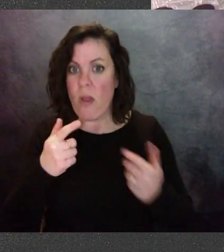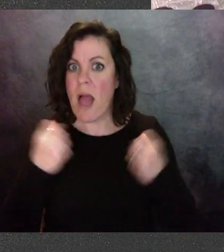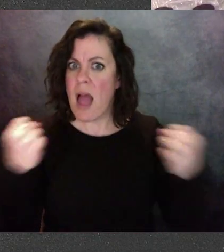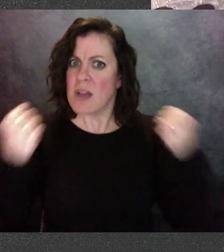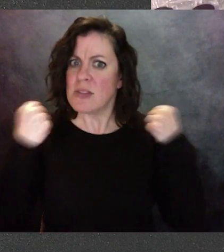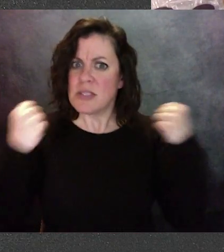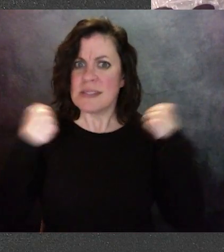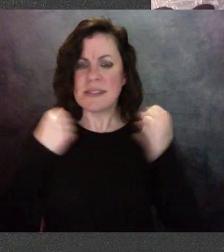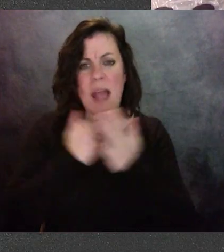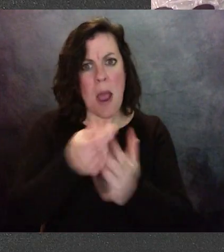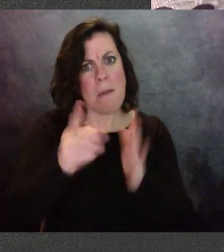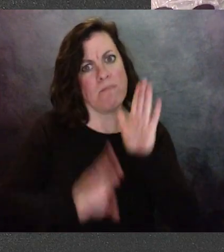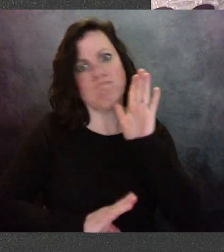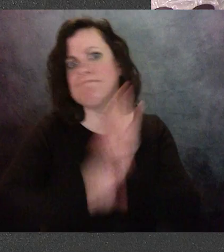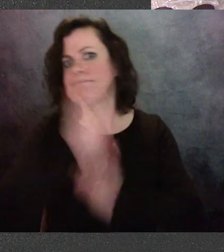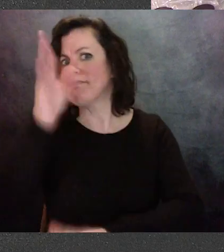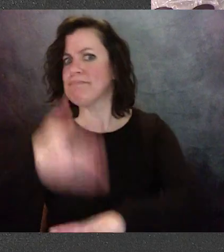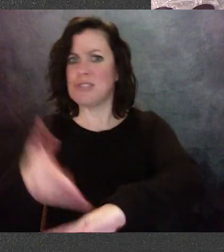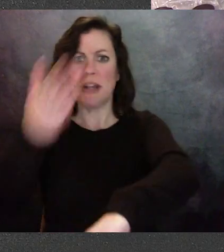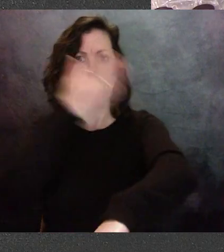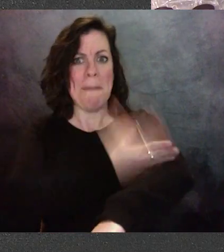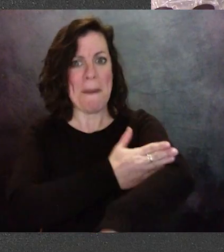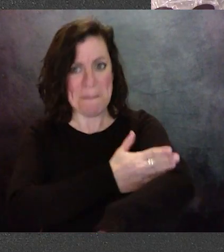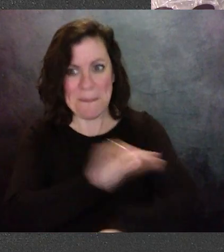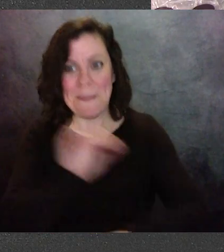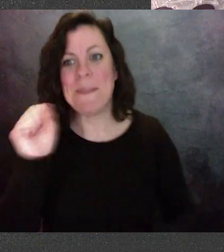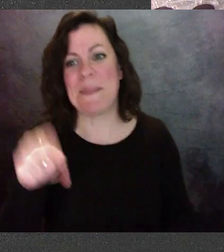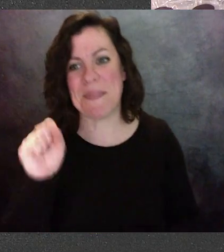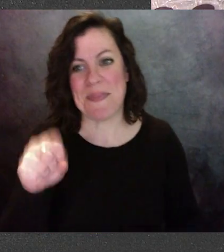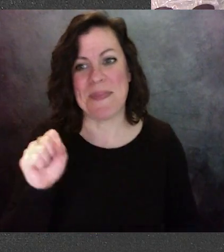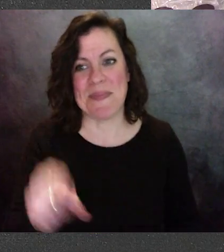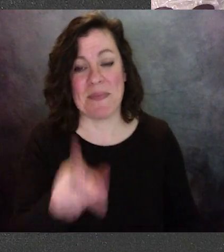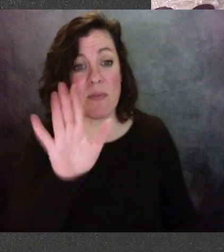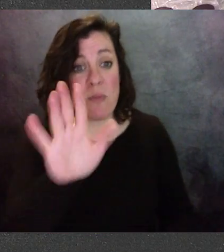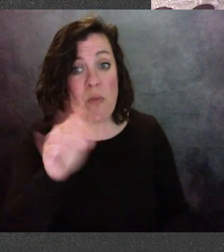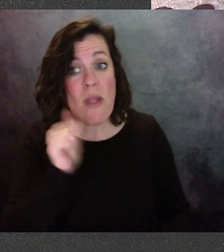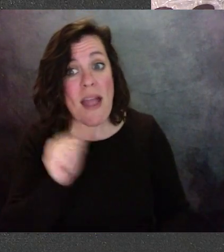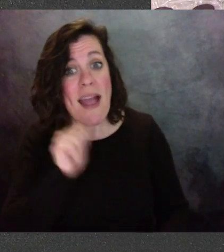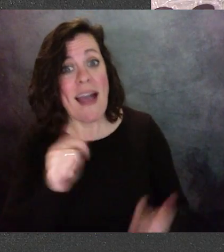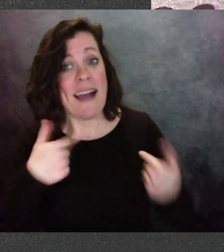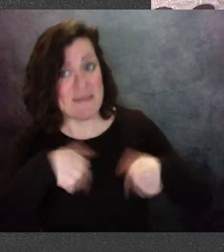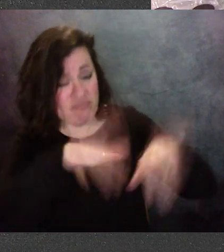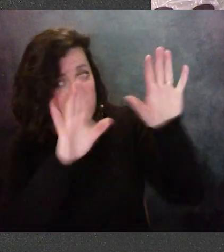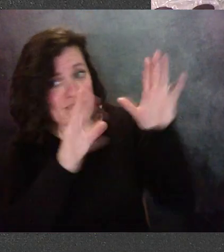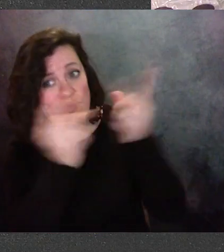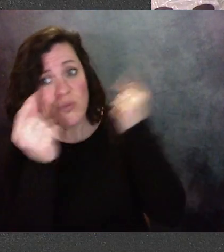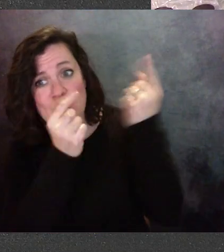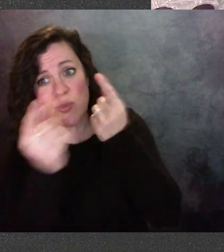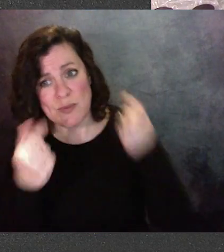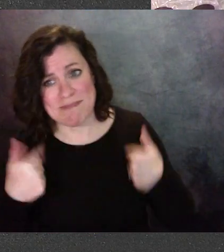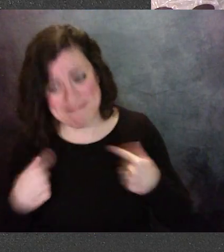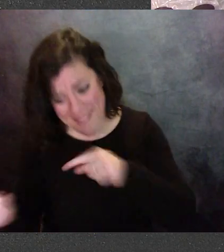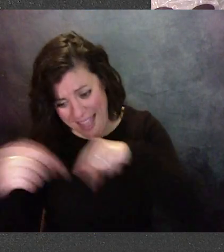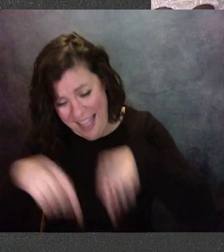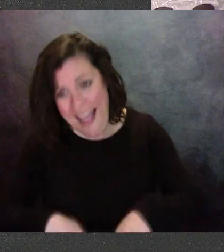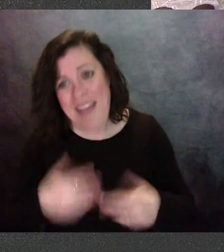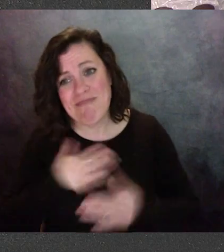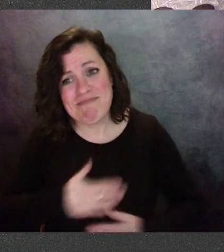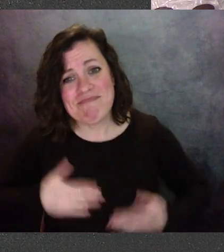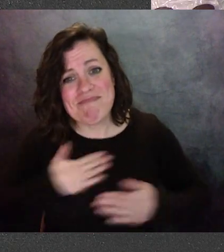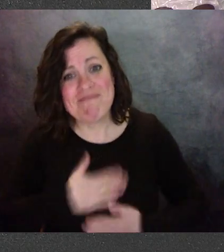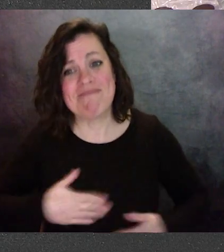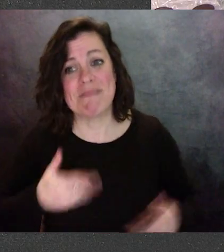so glad that you had to stop by while your mom and aunt ran errands today, right? Yeah. Because then you got to have fun with Cookie Monster and